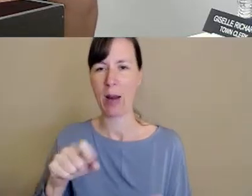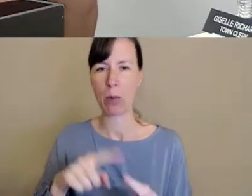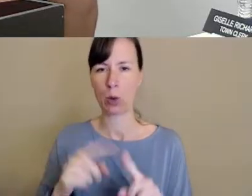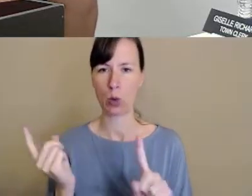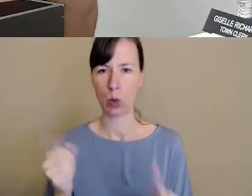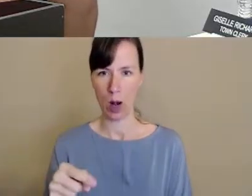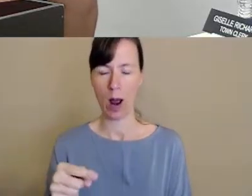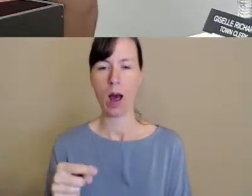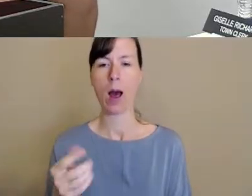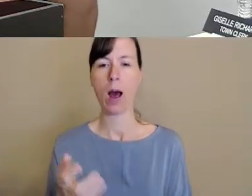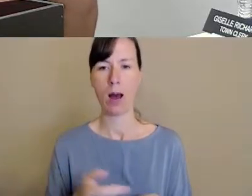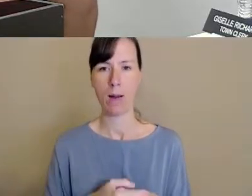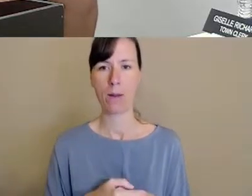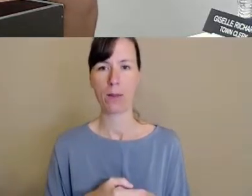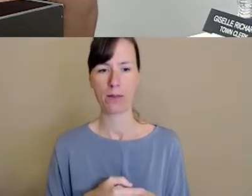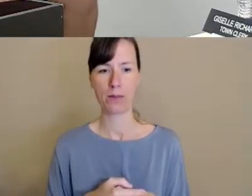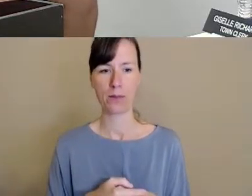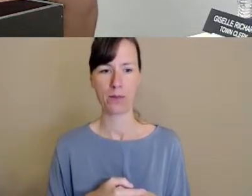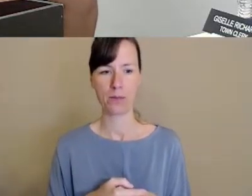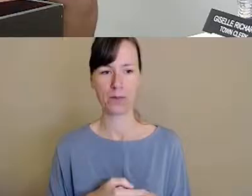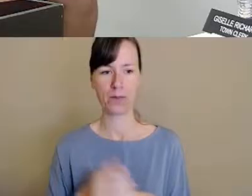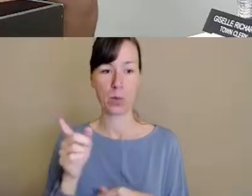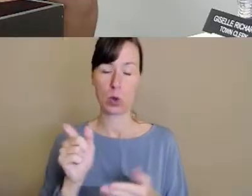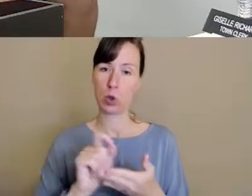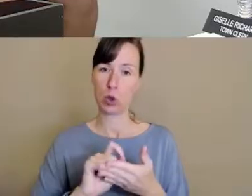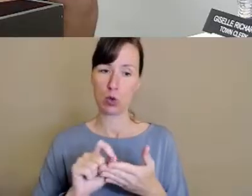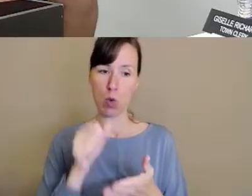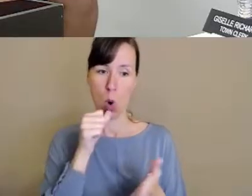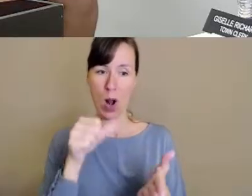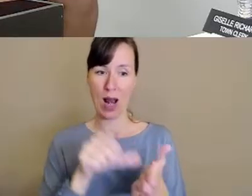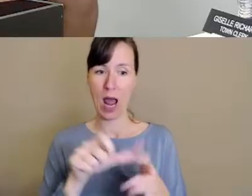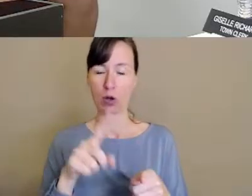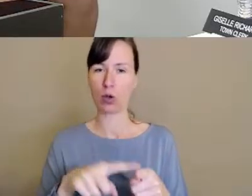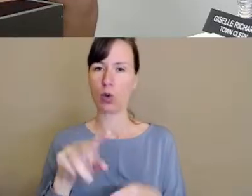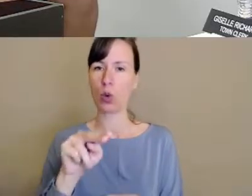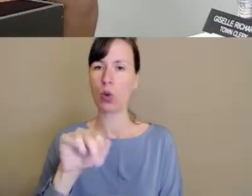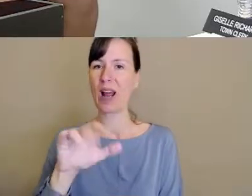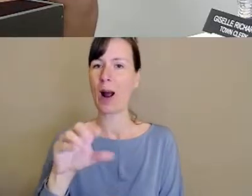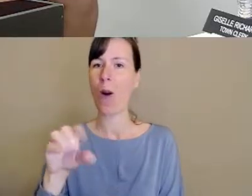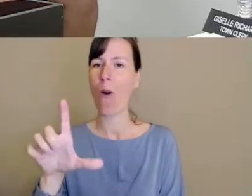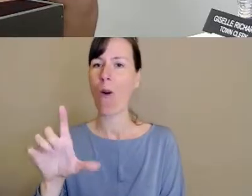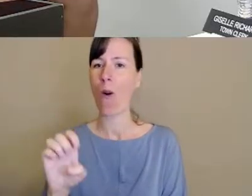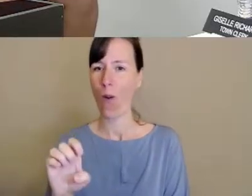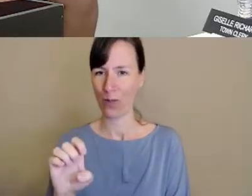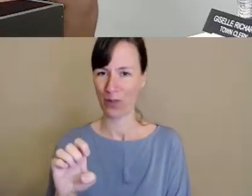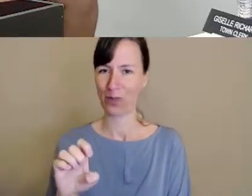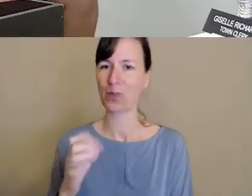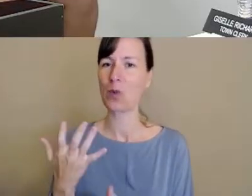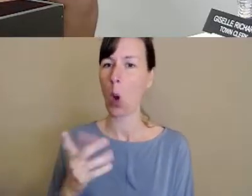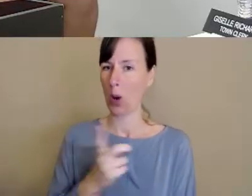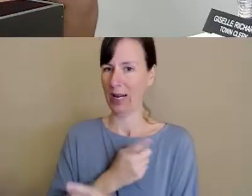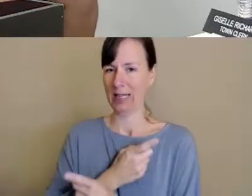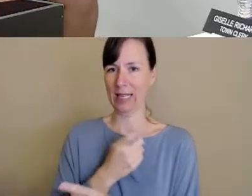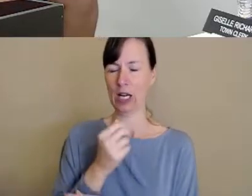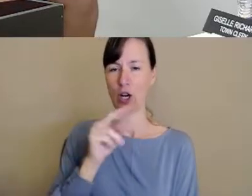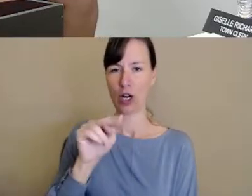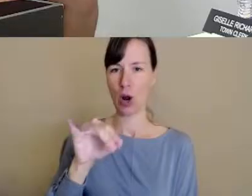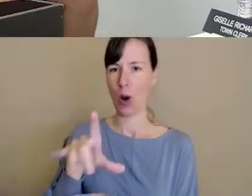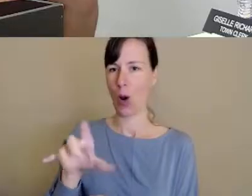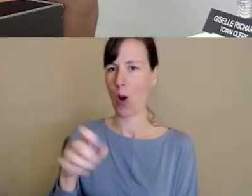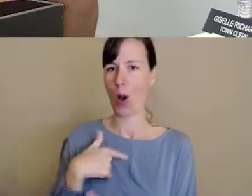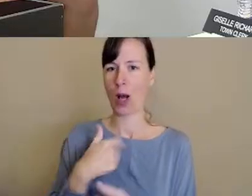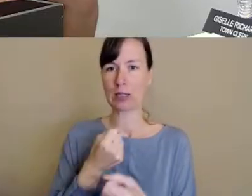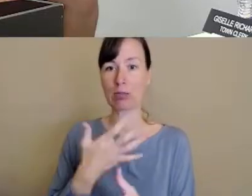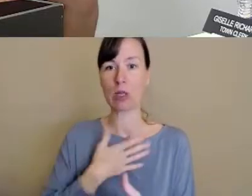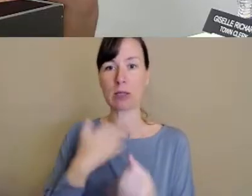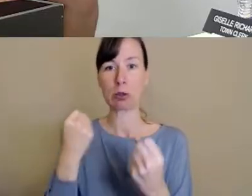and she wrote the letter to Nicole. Dear Nicole, I am writing to express my strong support for Cheverly to purchase